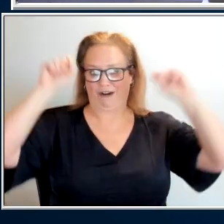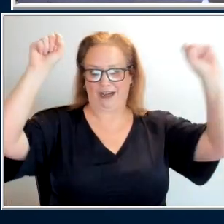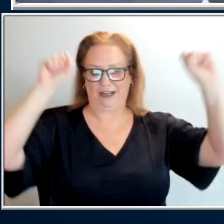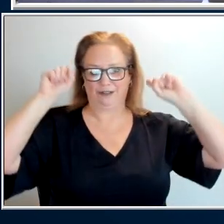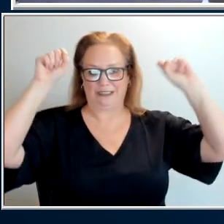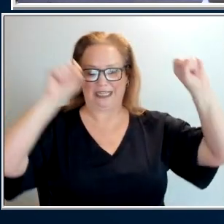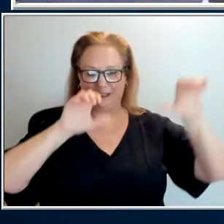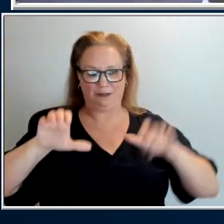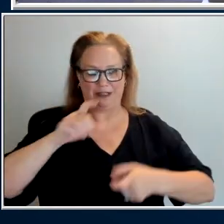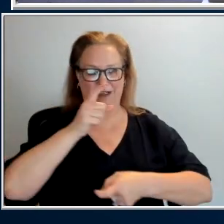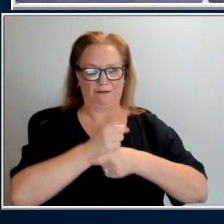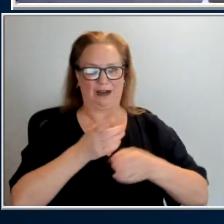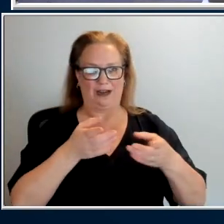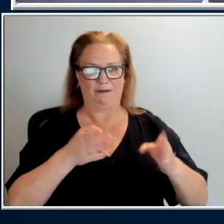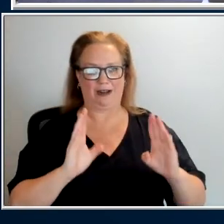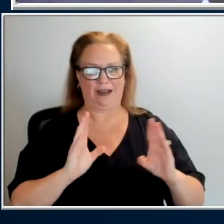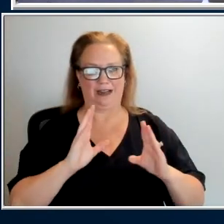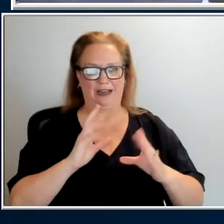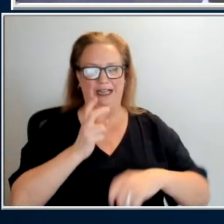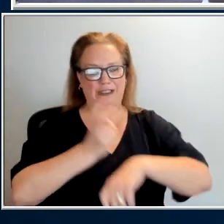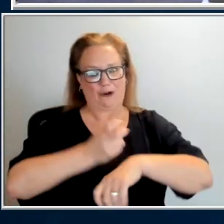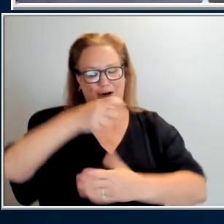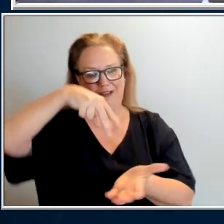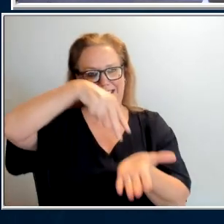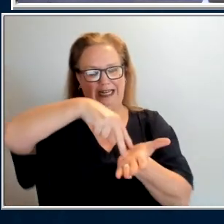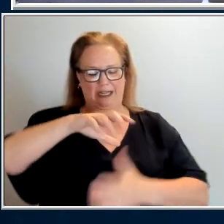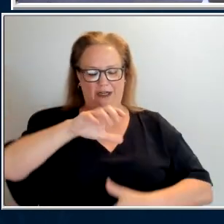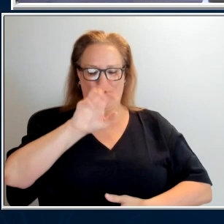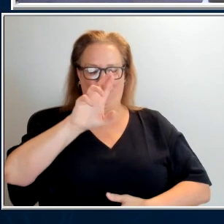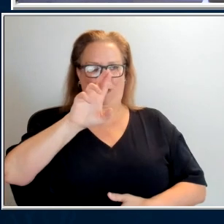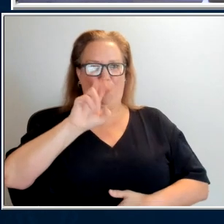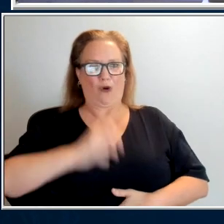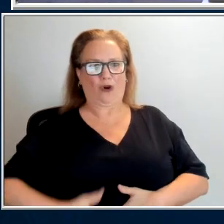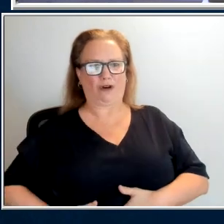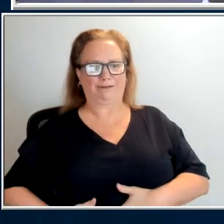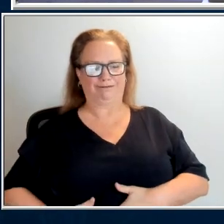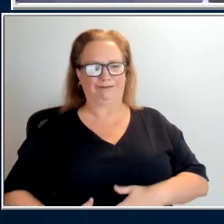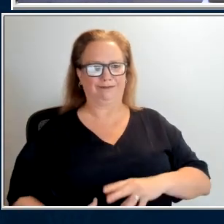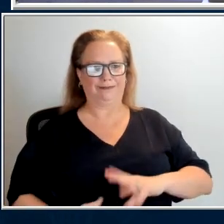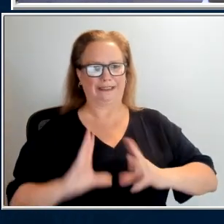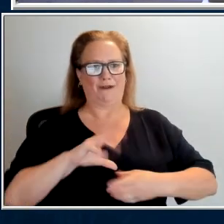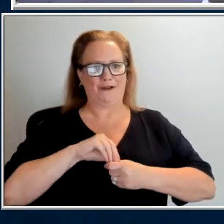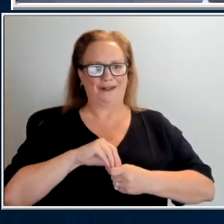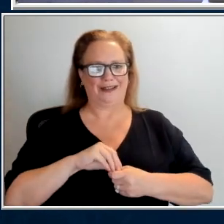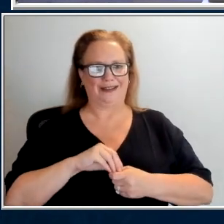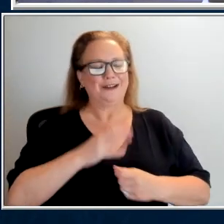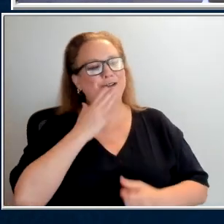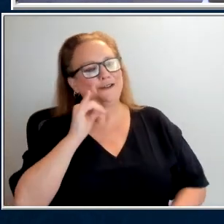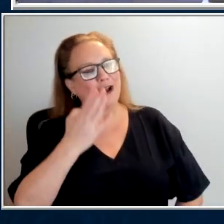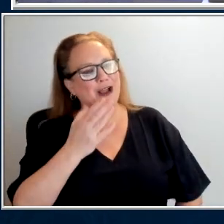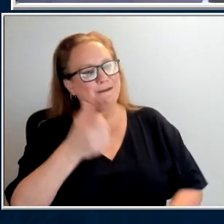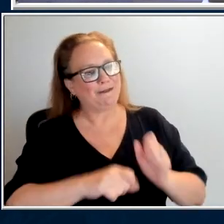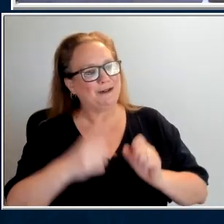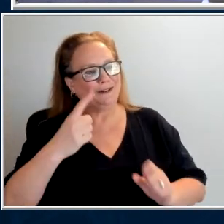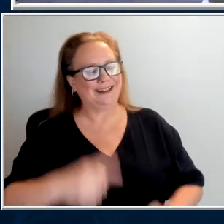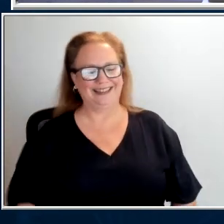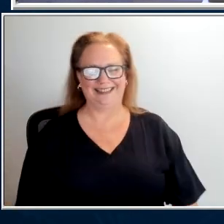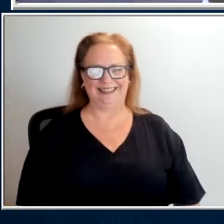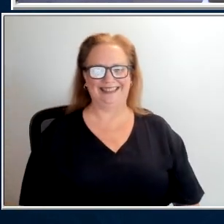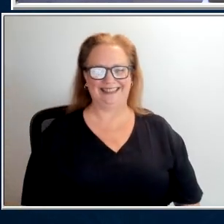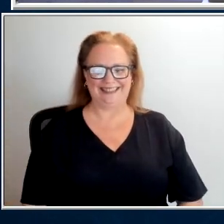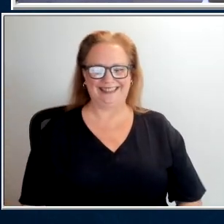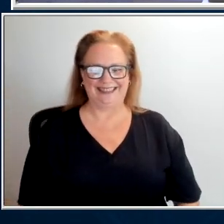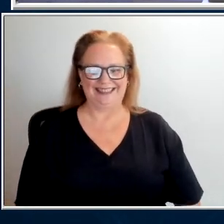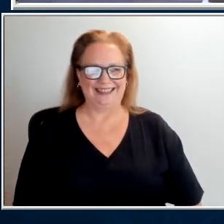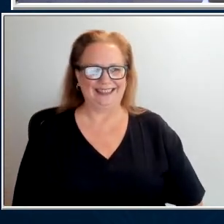done correctly, is harder than standing because your core has to really work. So, yes. Good job, everybody. Kudos. You know, Sam,